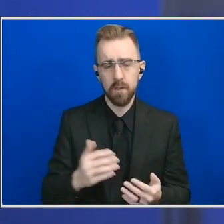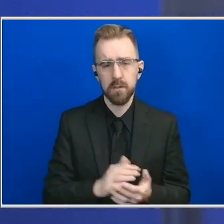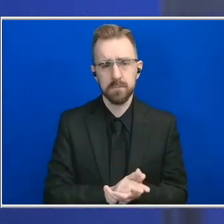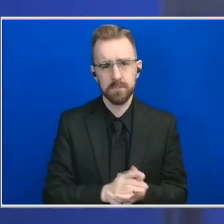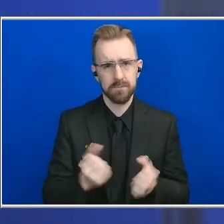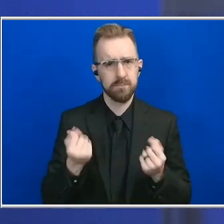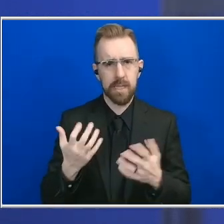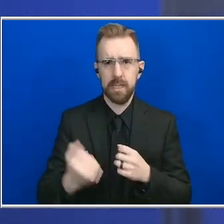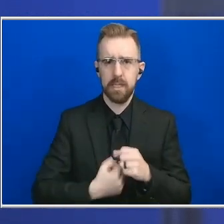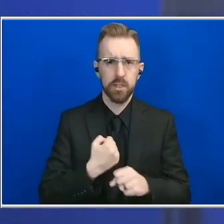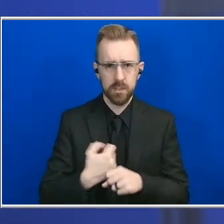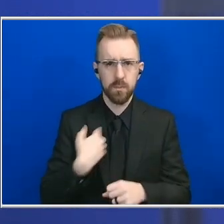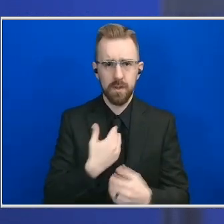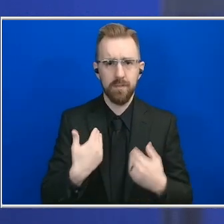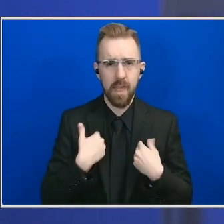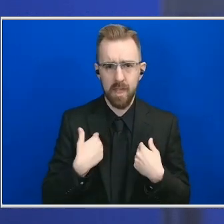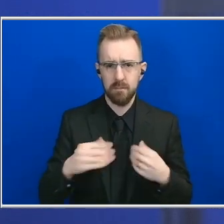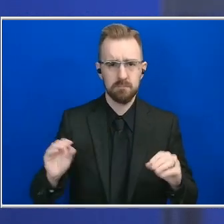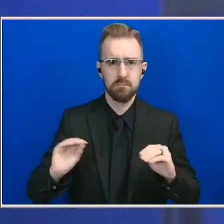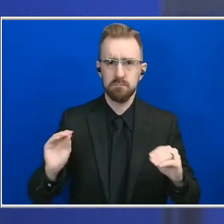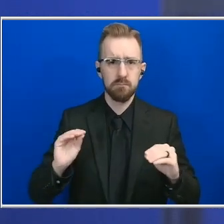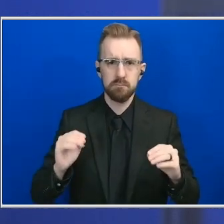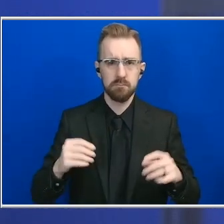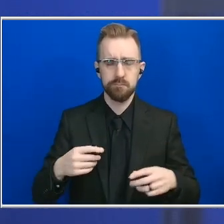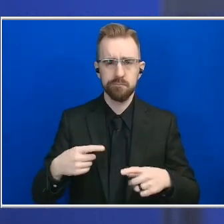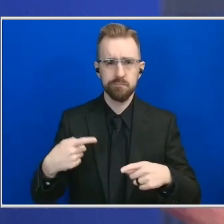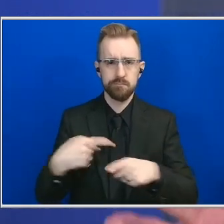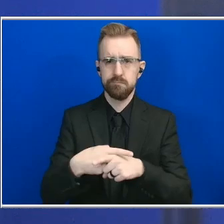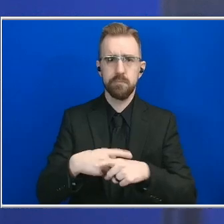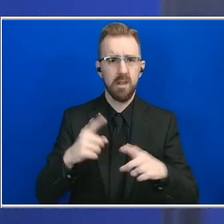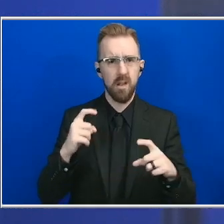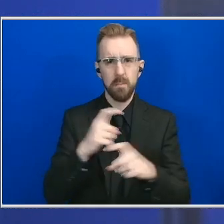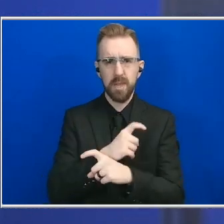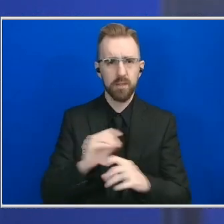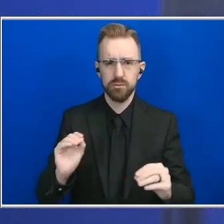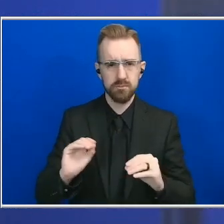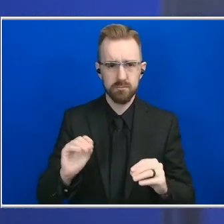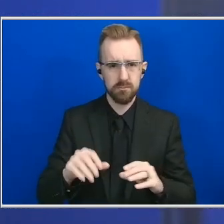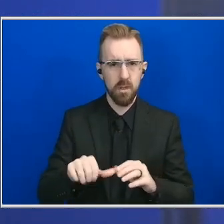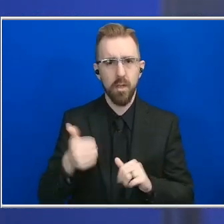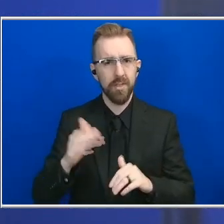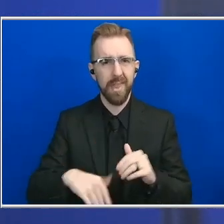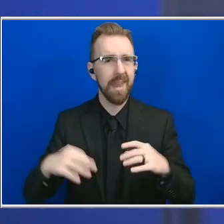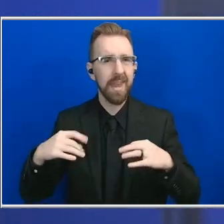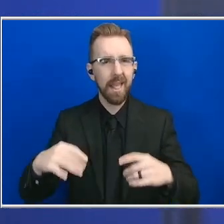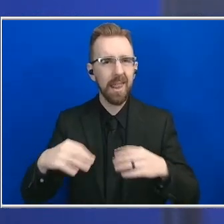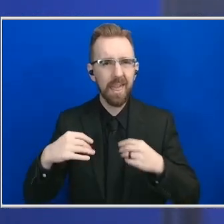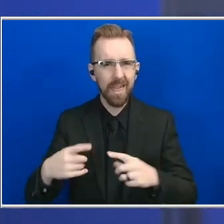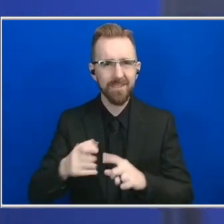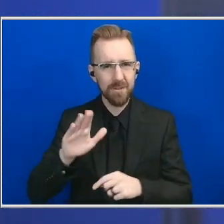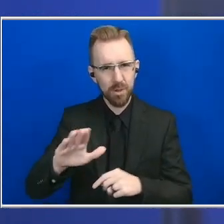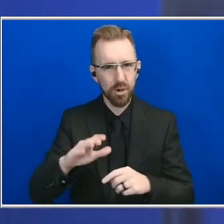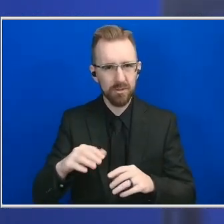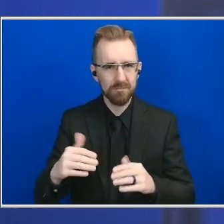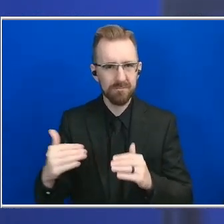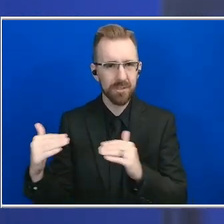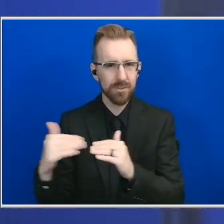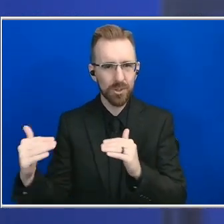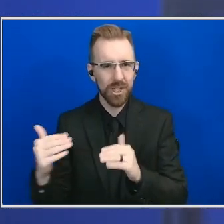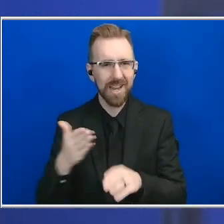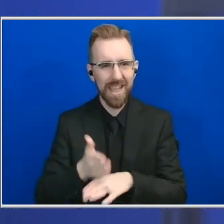had no complication whatsoever outside of the tingling from your associate after her